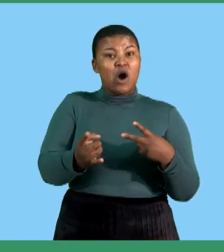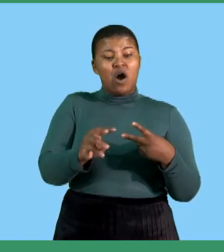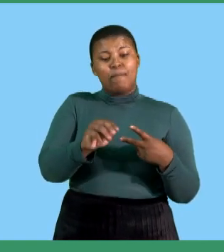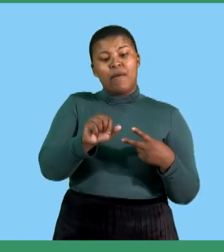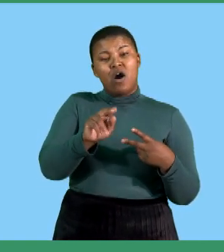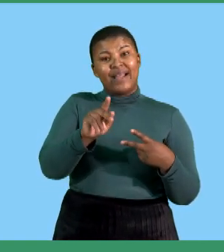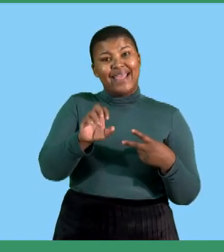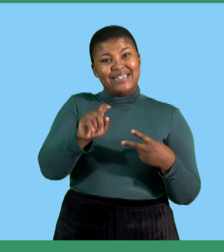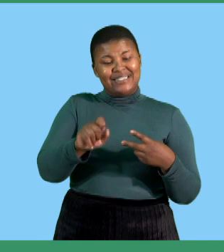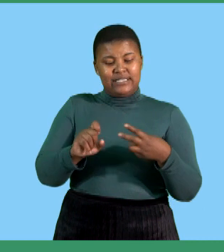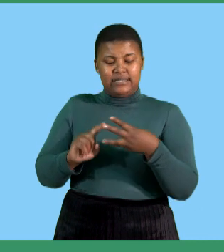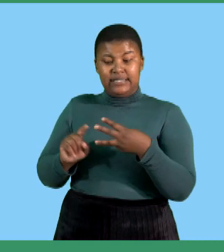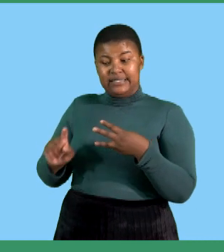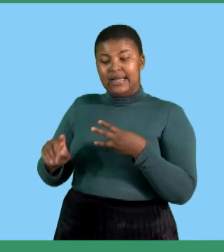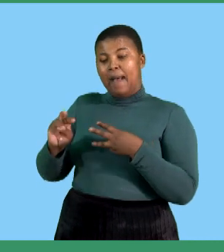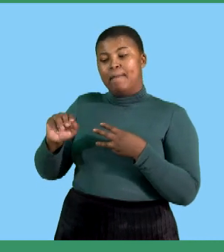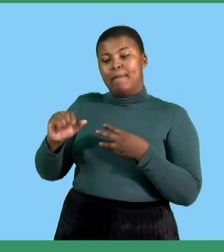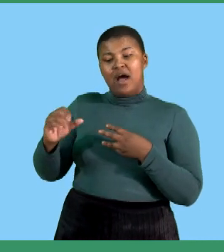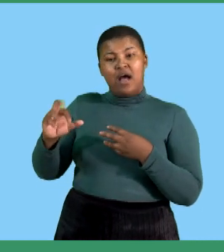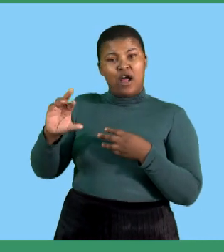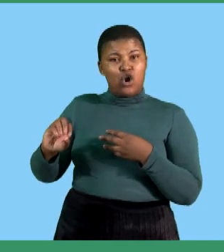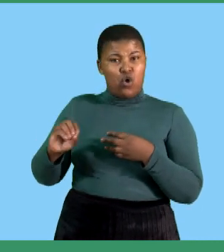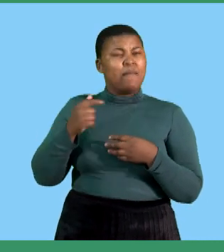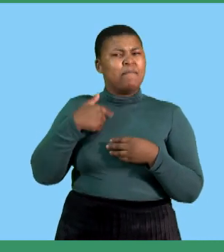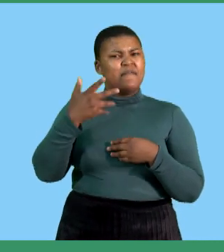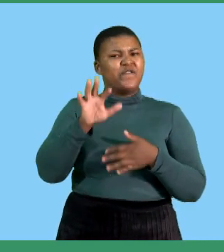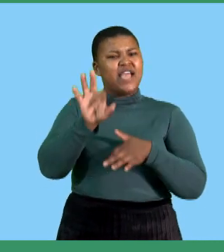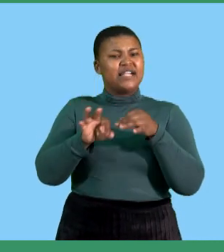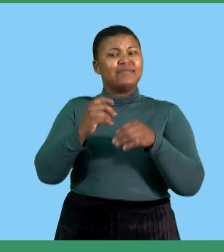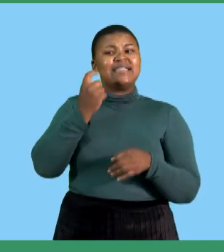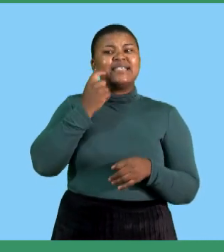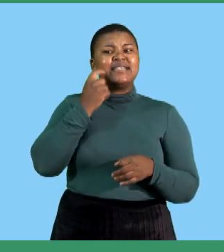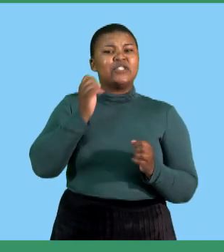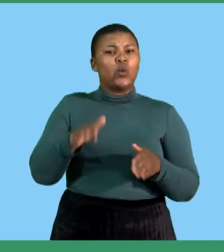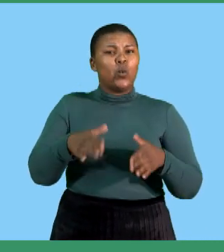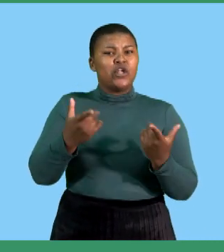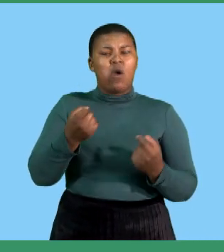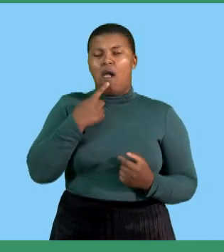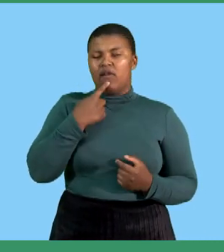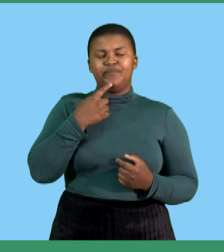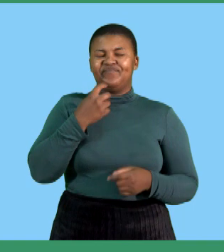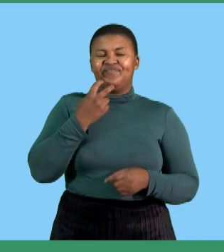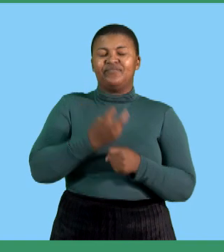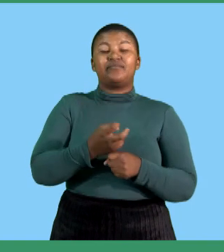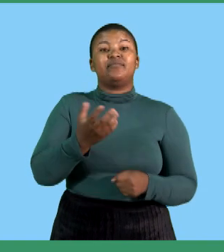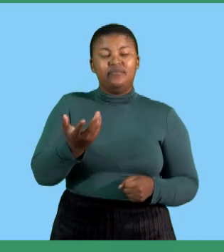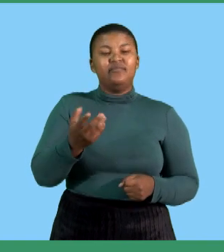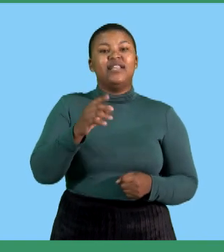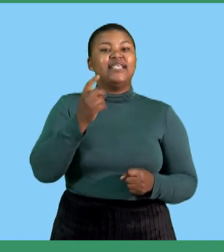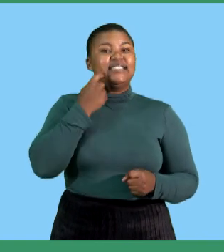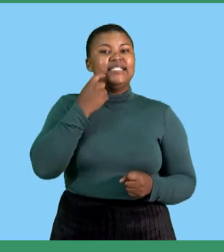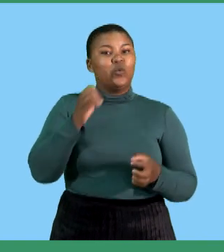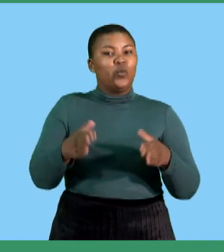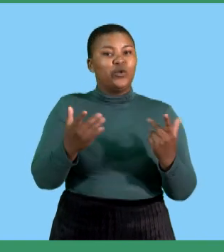the macro environment. And as I said earlier, the easiest way to do this, oh, my tongue is twisting.